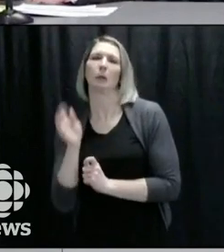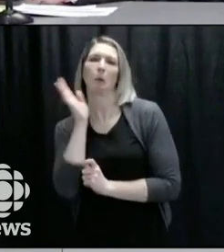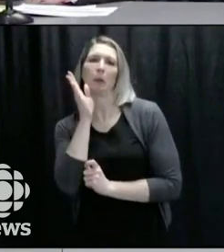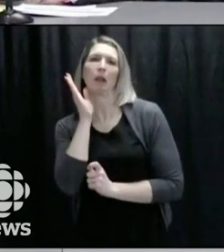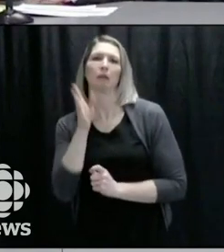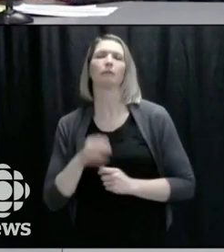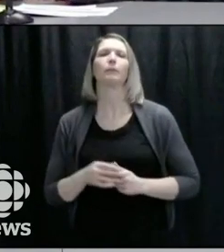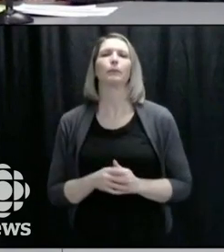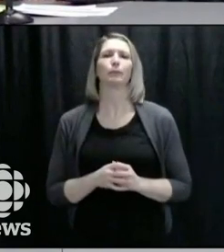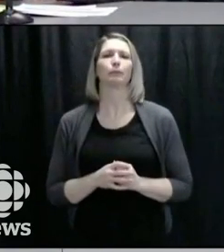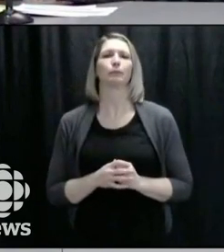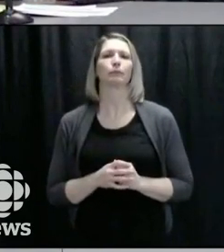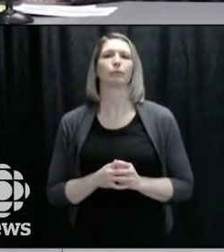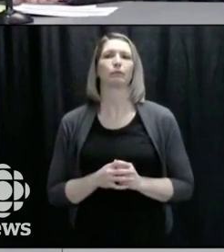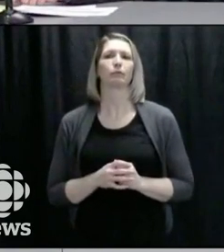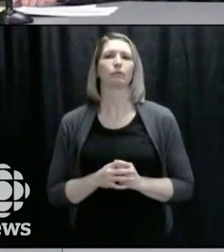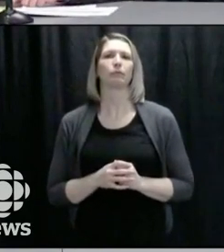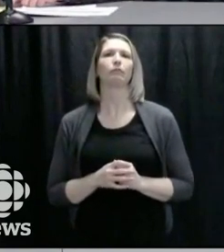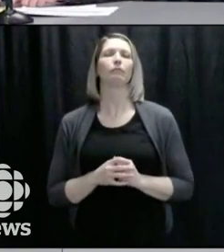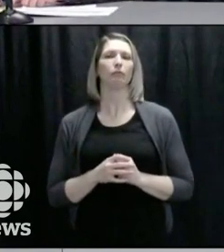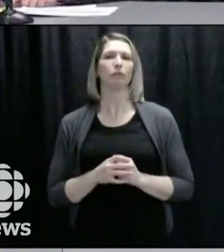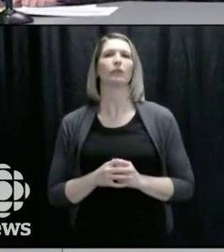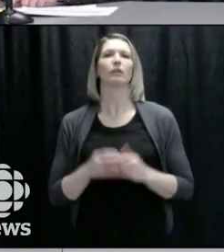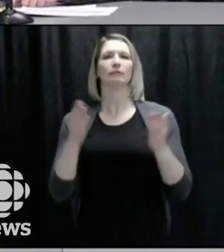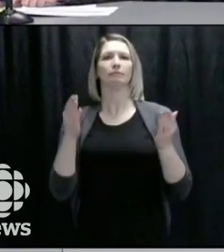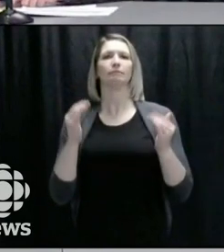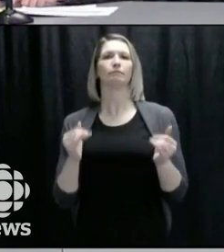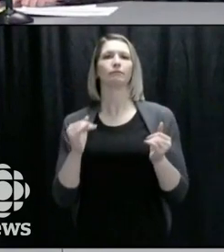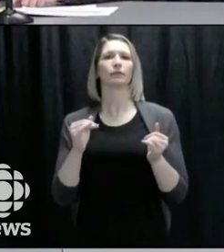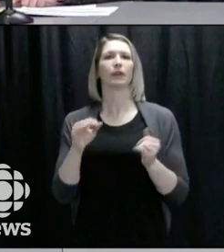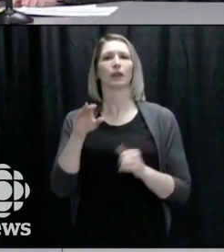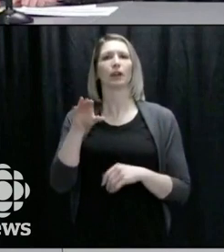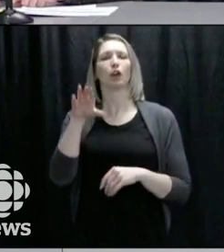Our next questions are from Patrick Butler of Radio Canada.